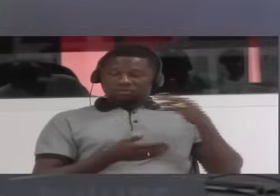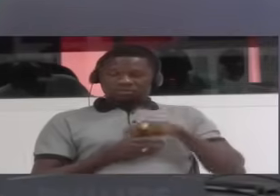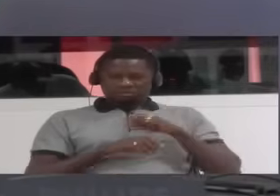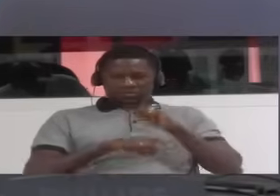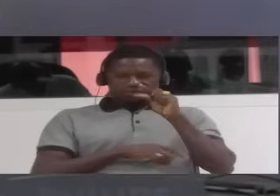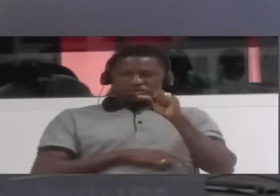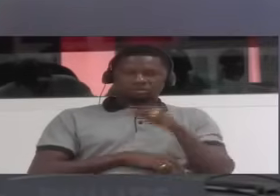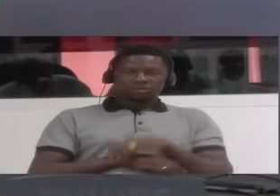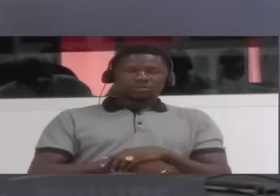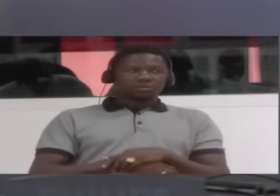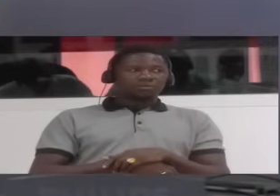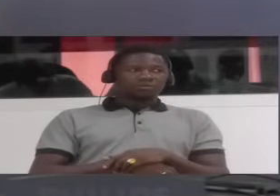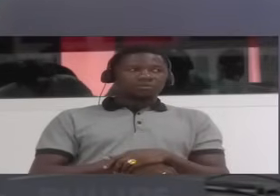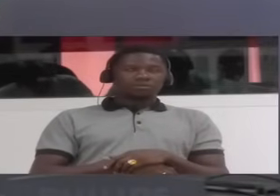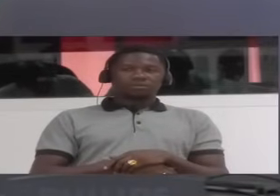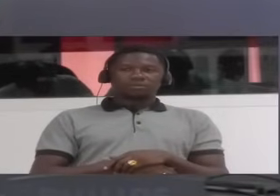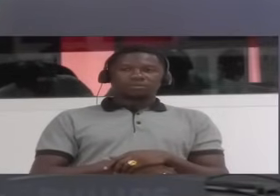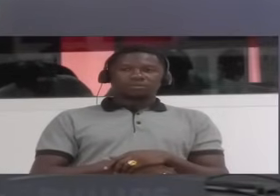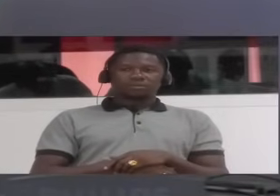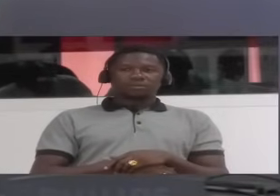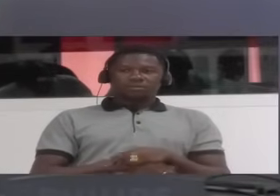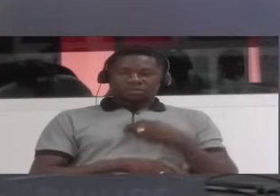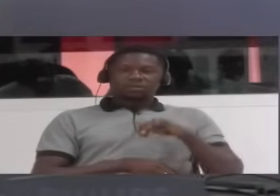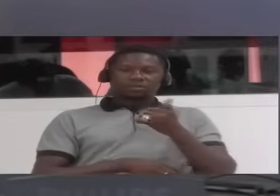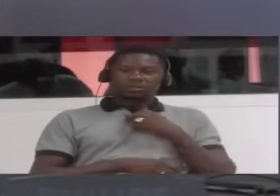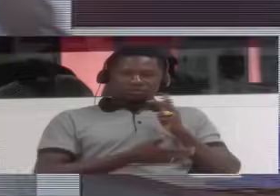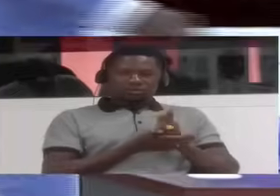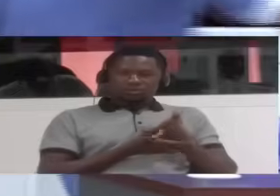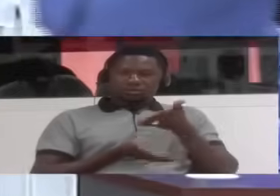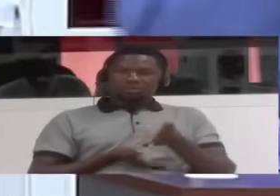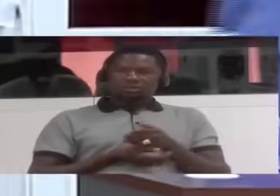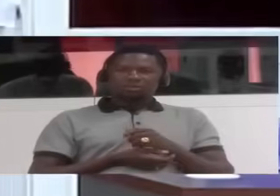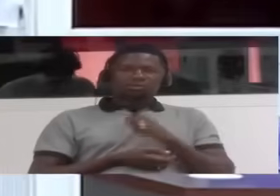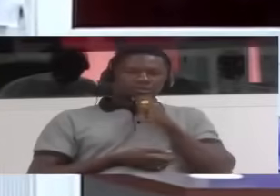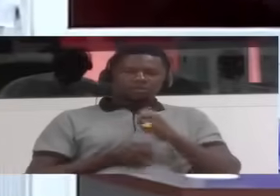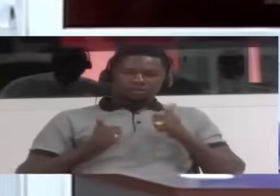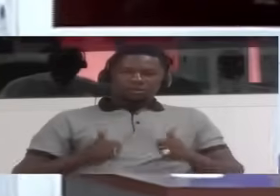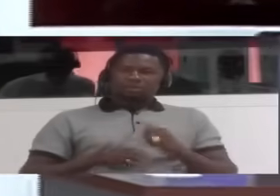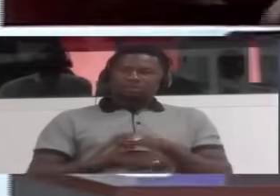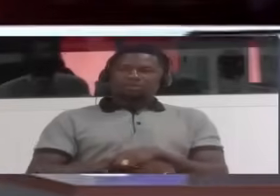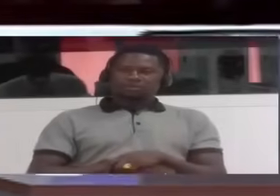moment. He's not reluctant. Yes, the witness is here, Mr. Chair. Yes.